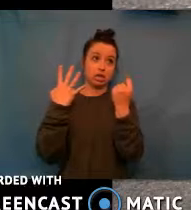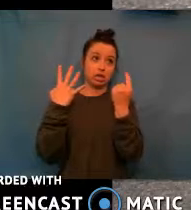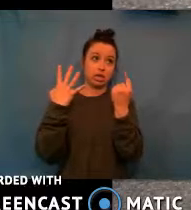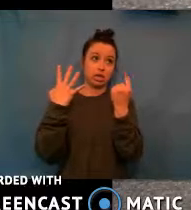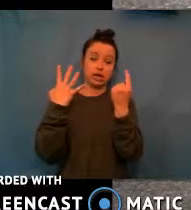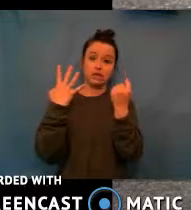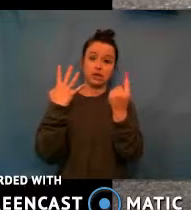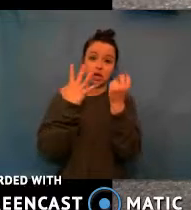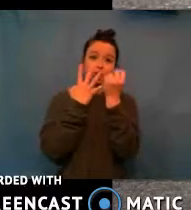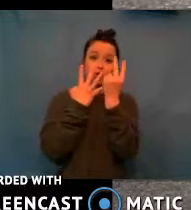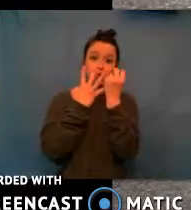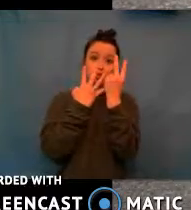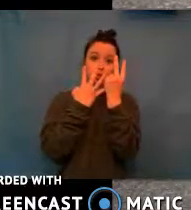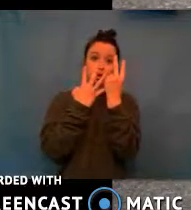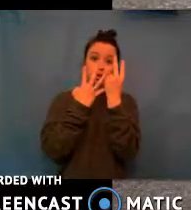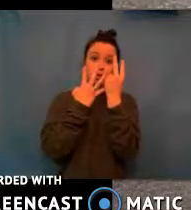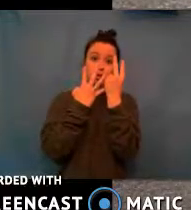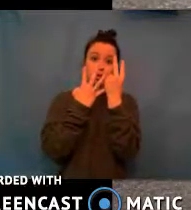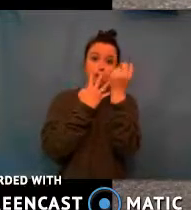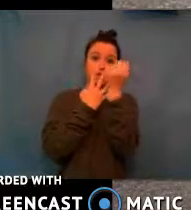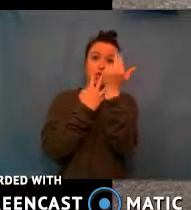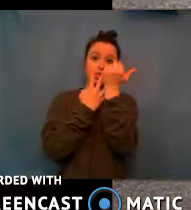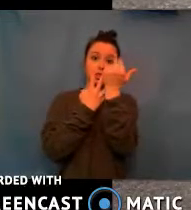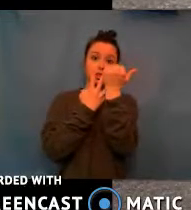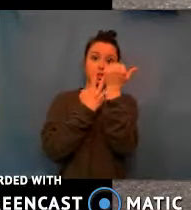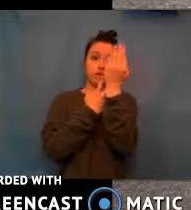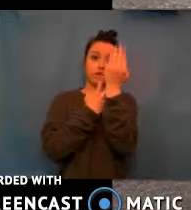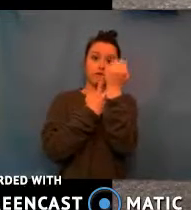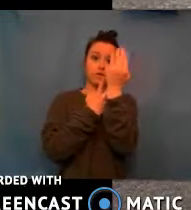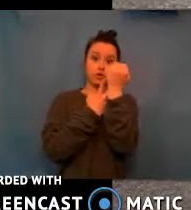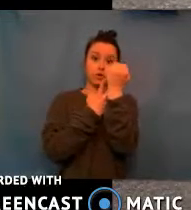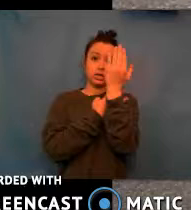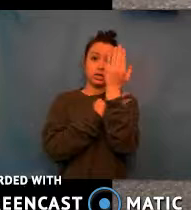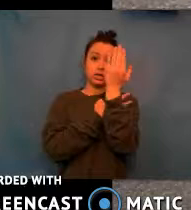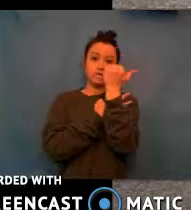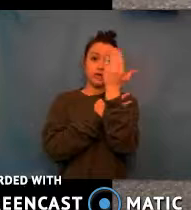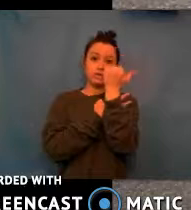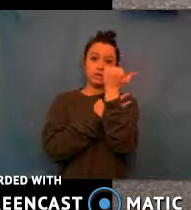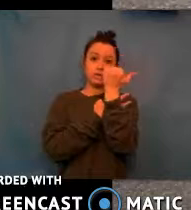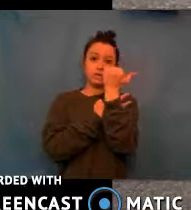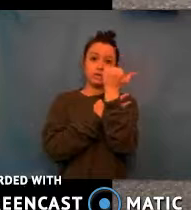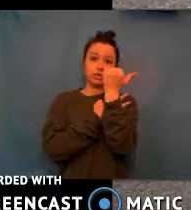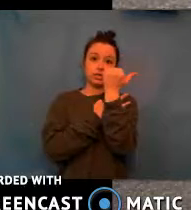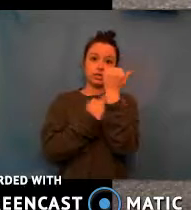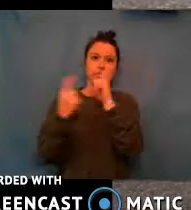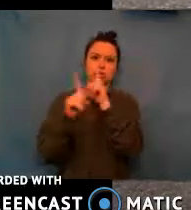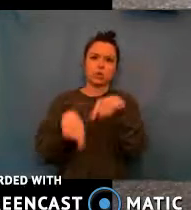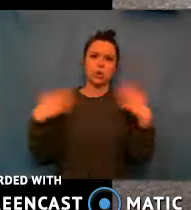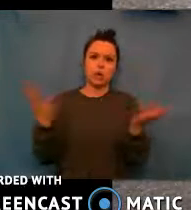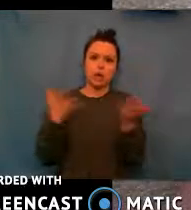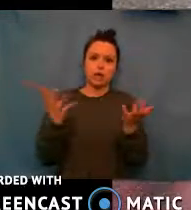ready? 11, 12, 13, 14, 15. What's my